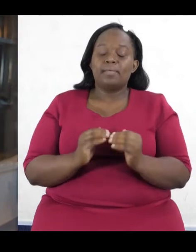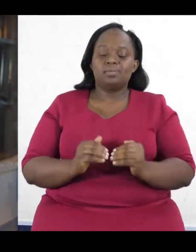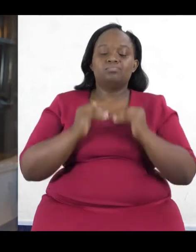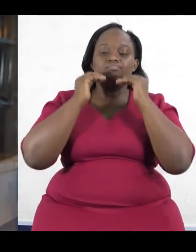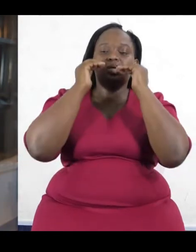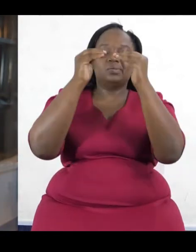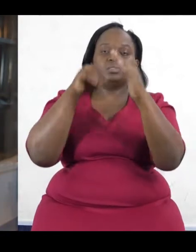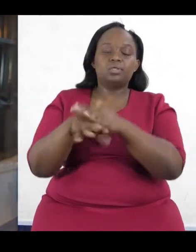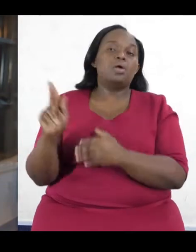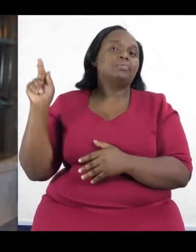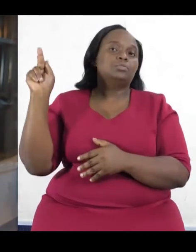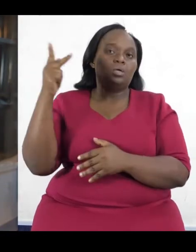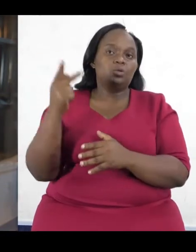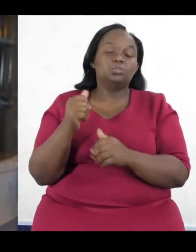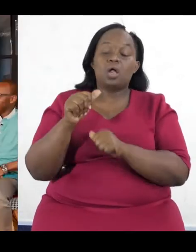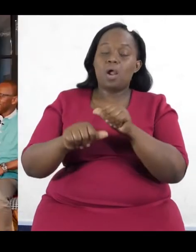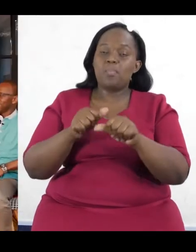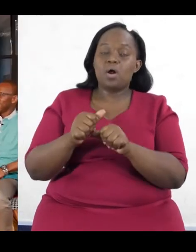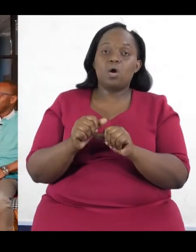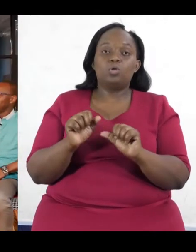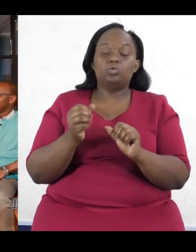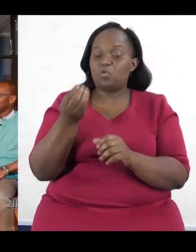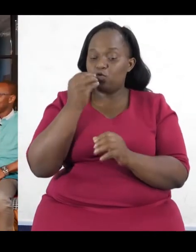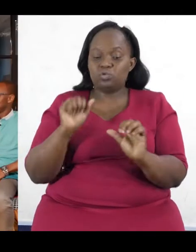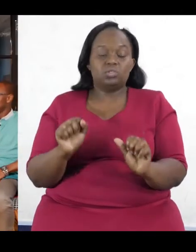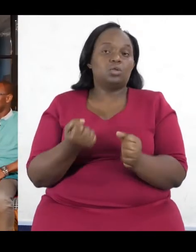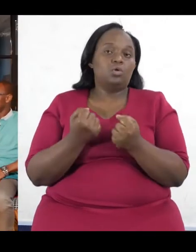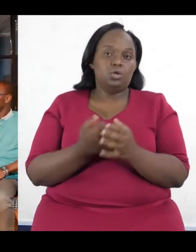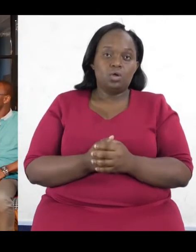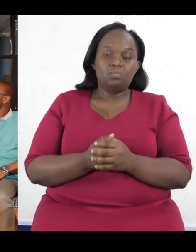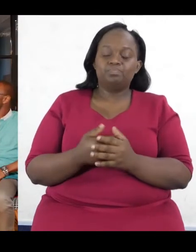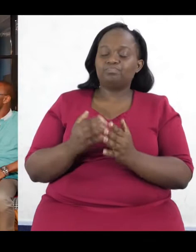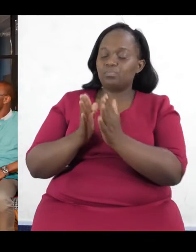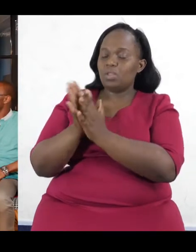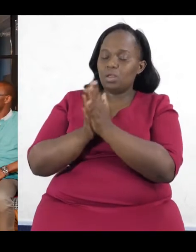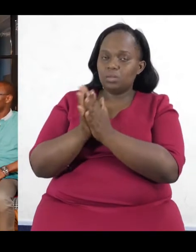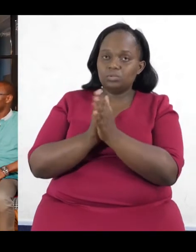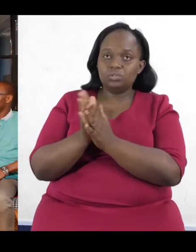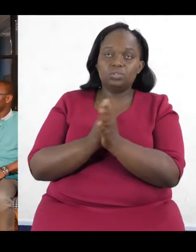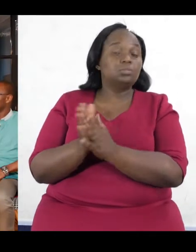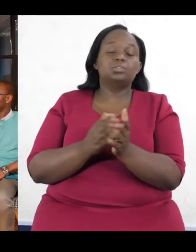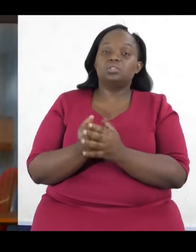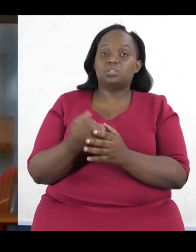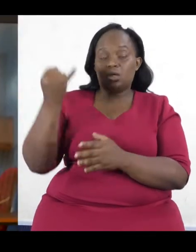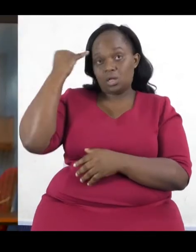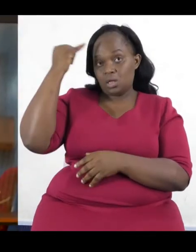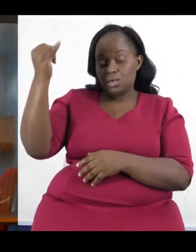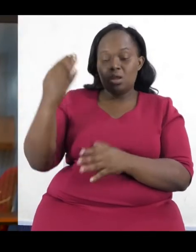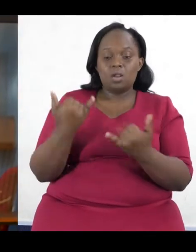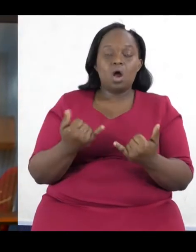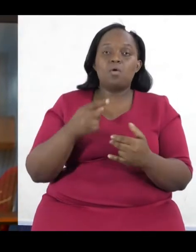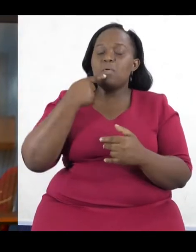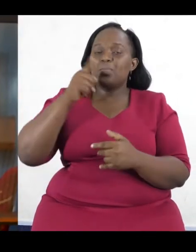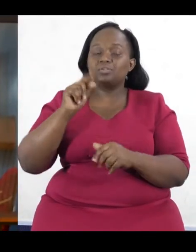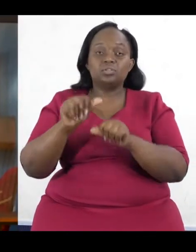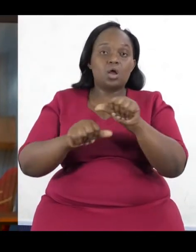somewhere in terms of food security. Yeah, that's quite an interesting perspective. And now that you mentioned value addition, one